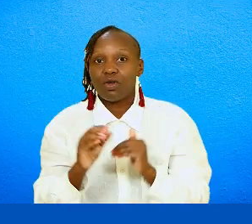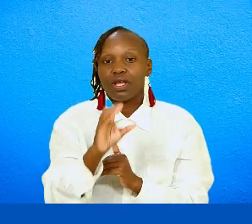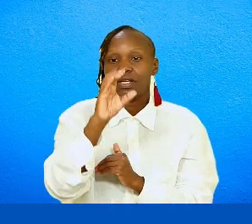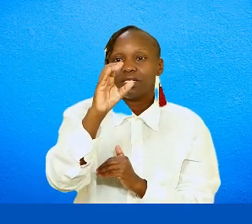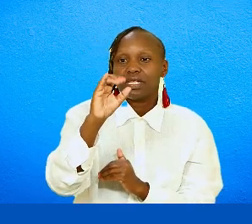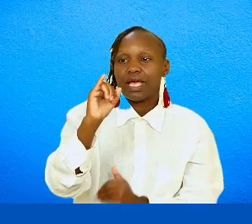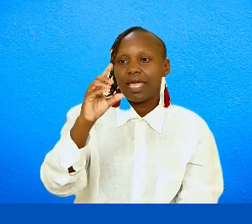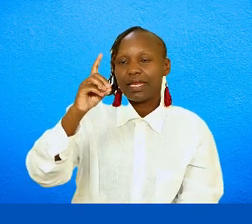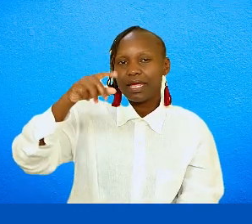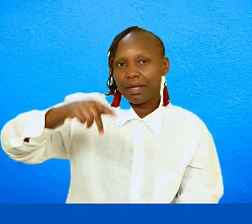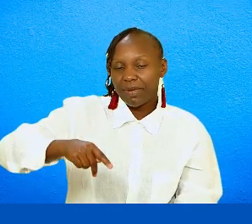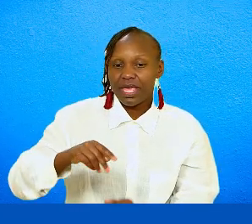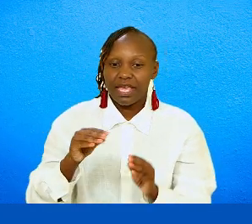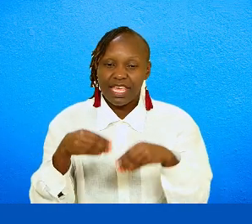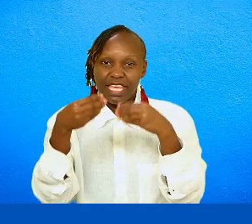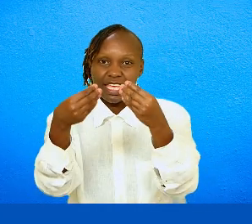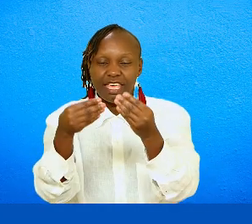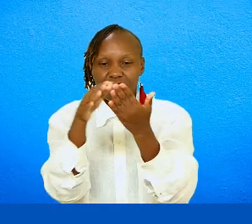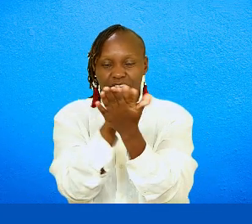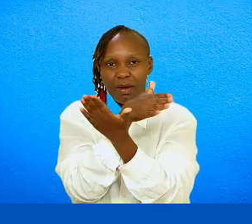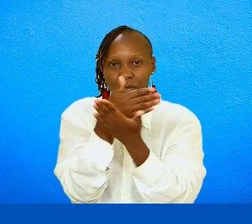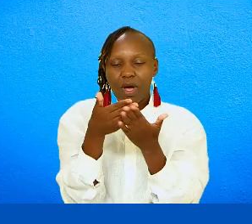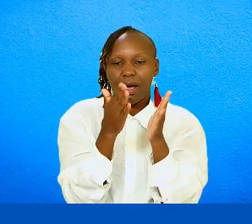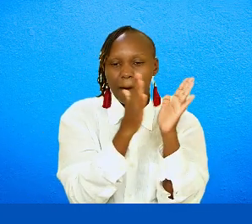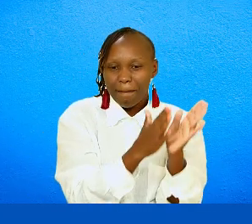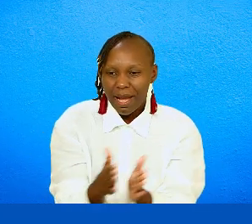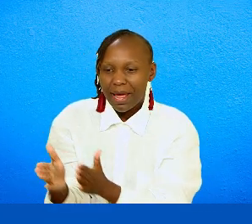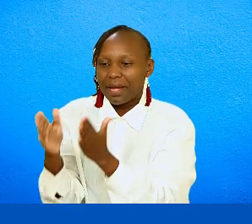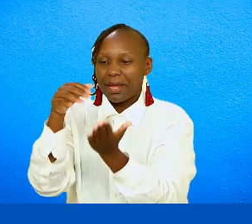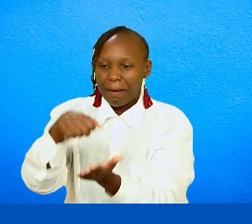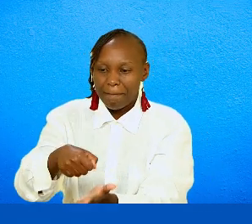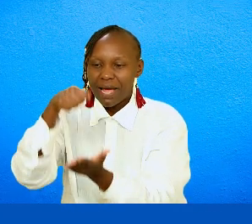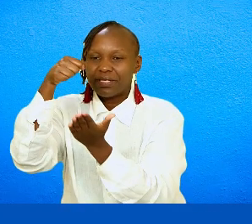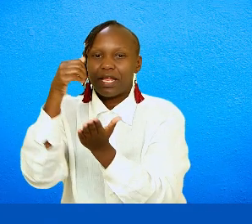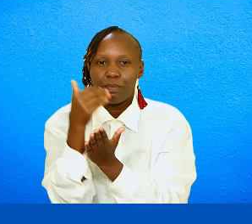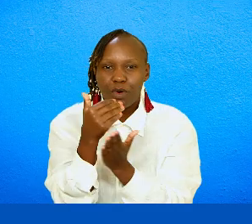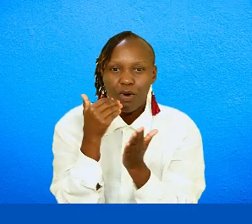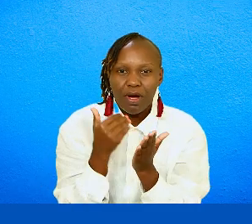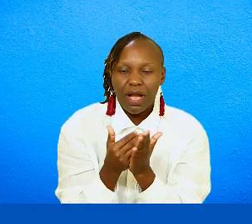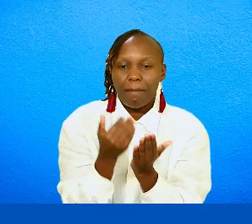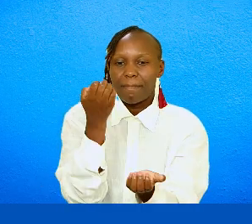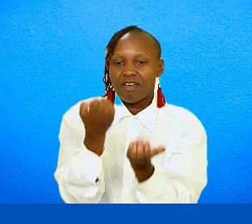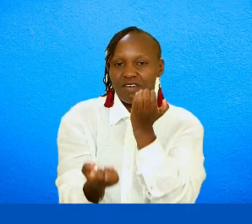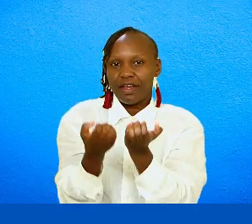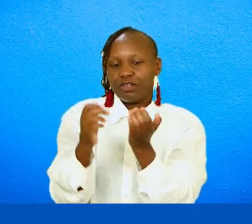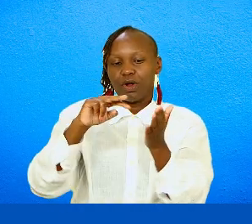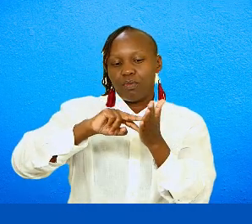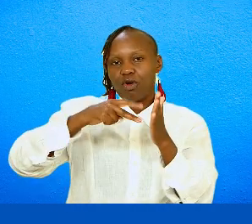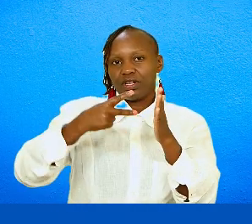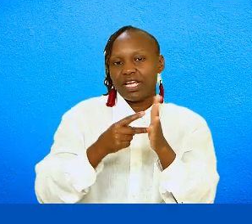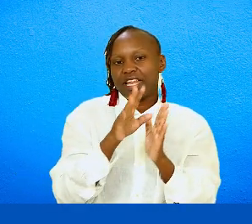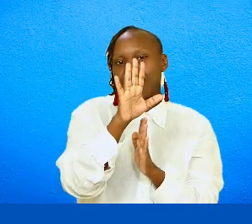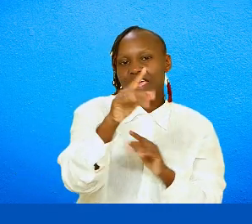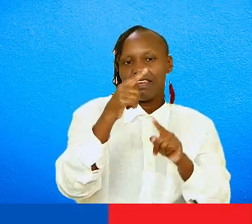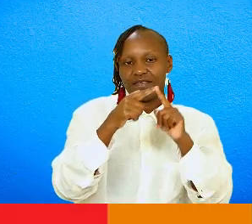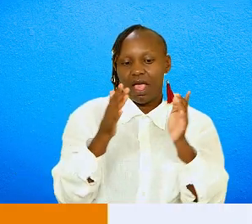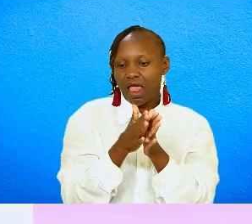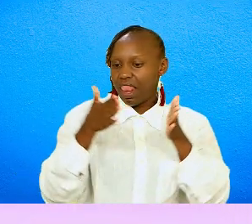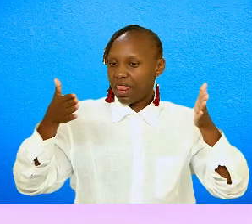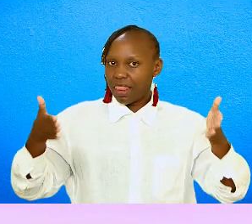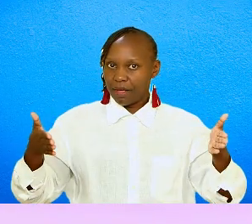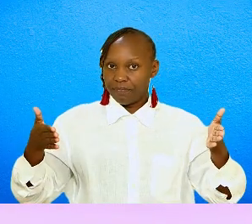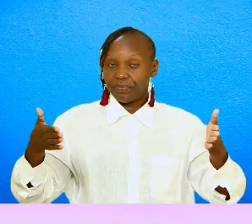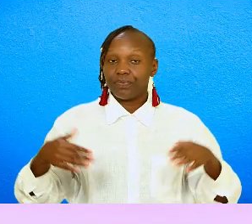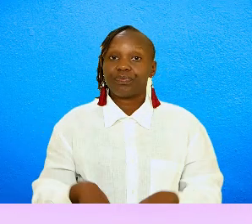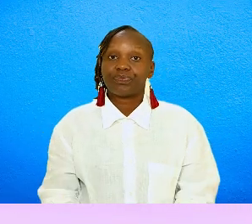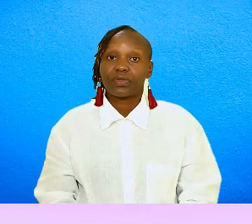Plans provide a framework for planning, budgeting, and evaluation of programs and projects over 5-year terms, similar to medium-term plans.